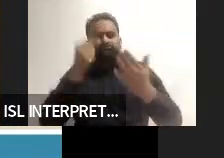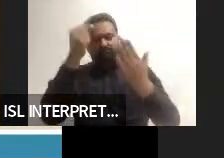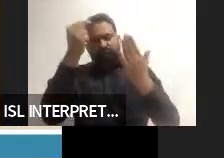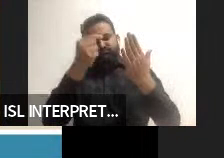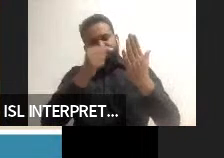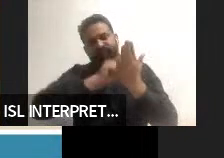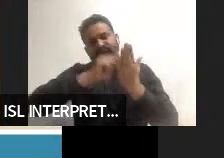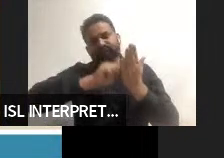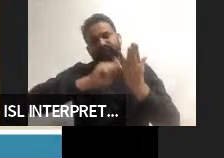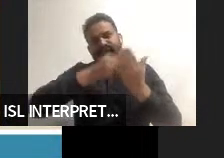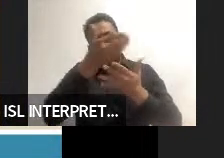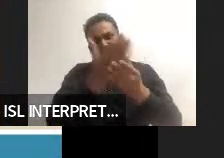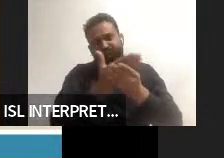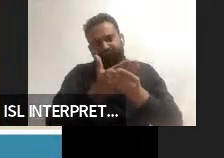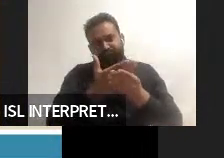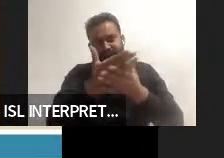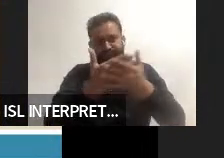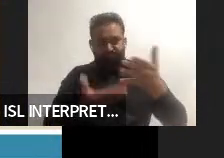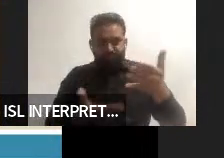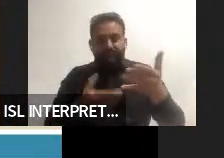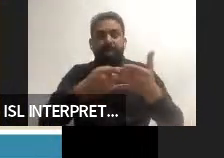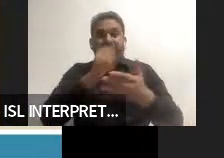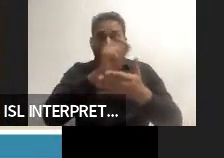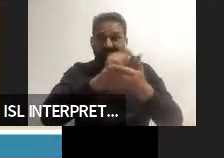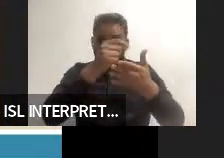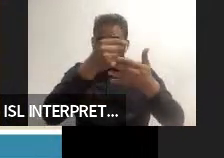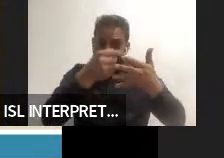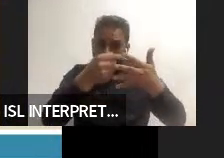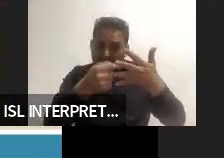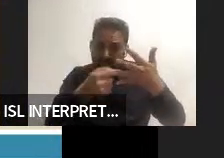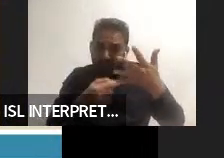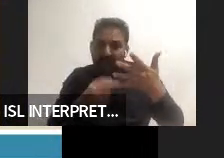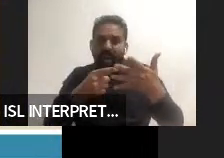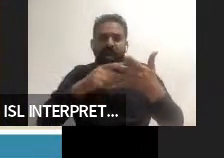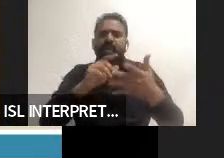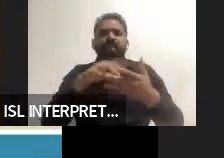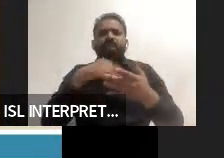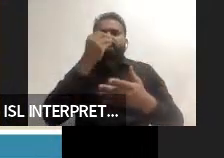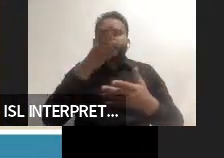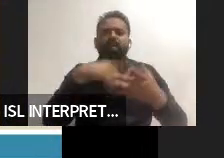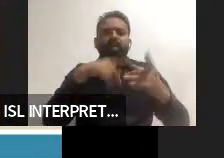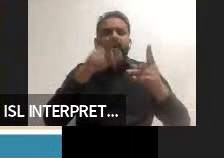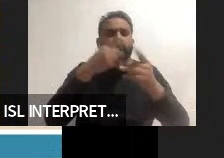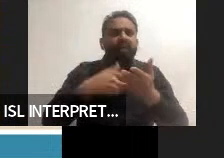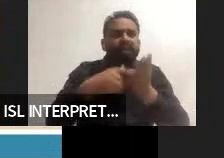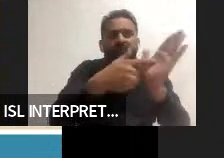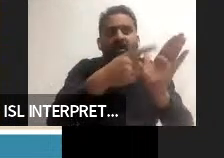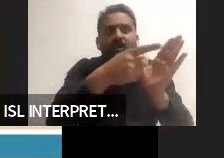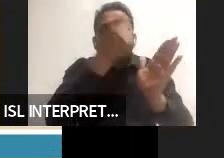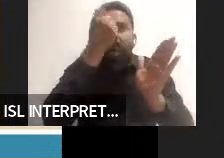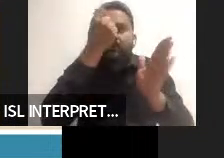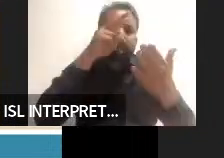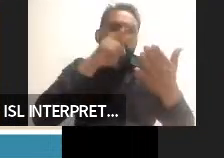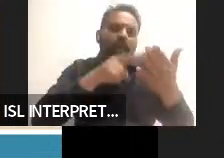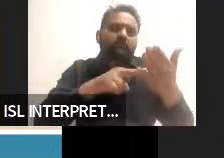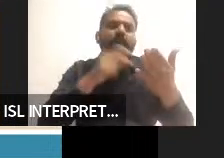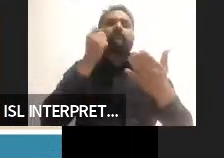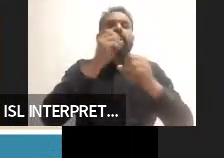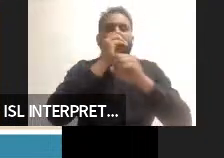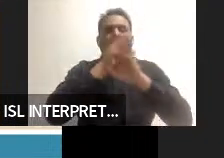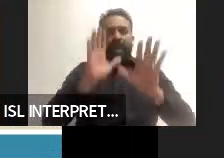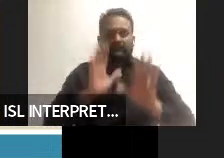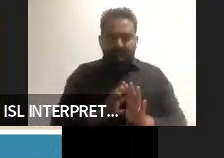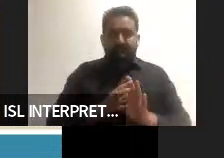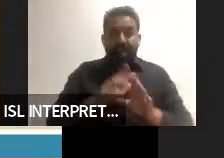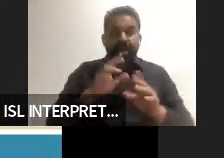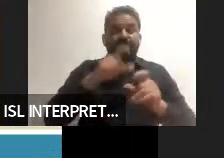form in such a way that everybody can understand. And if you write it well, and when I say